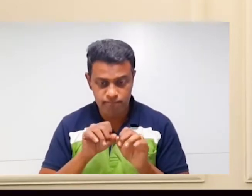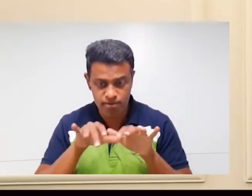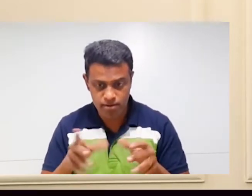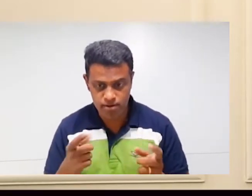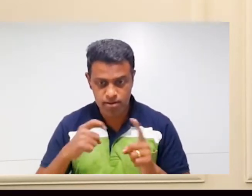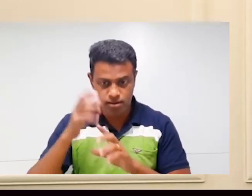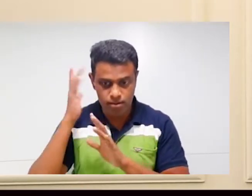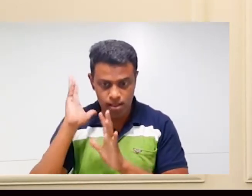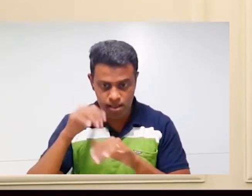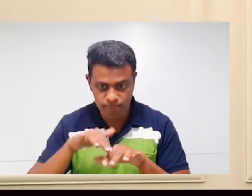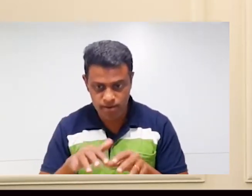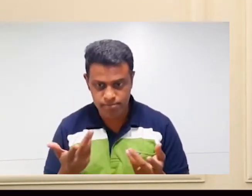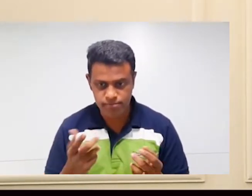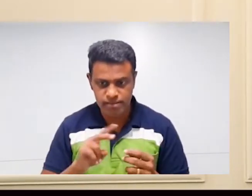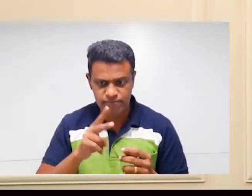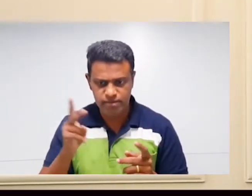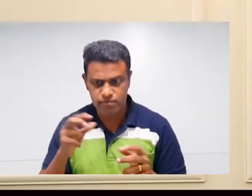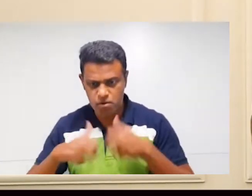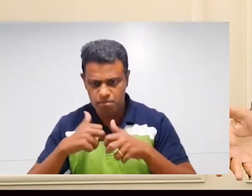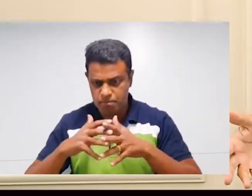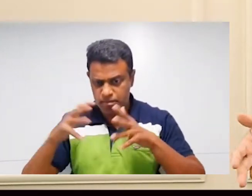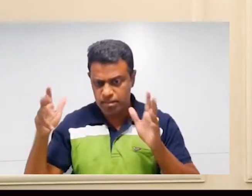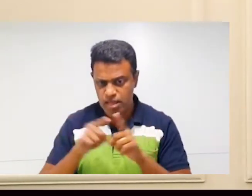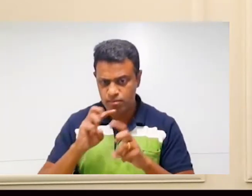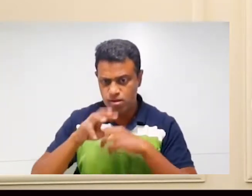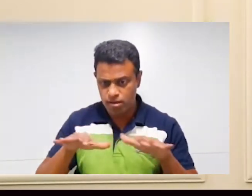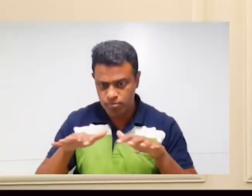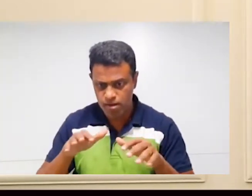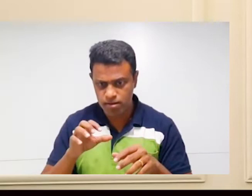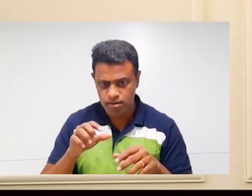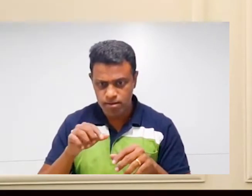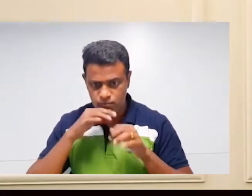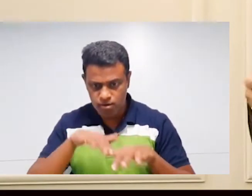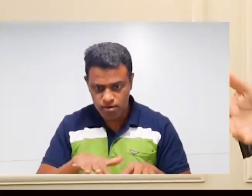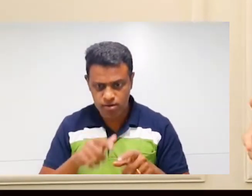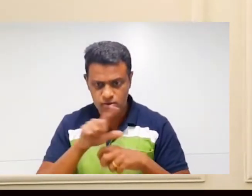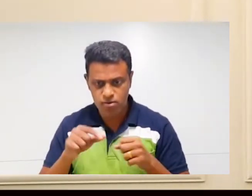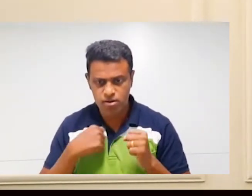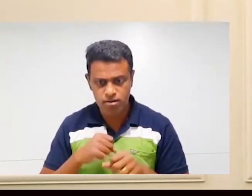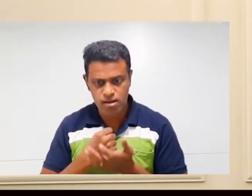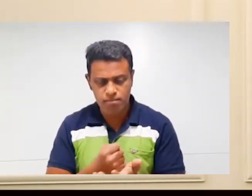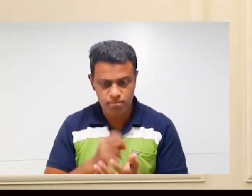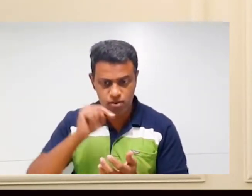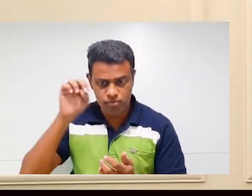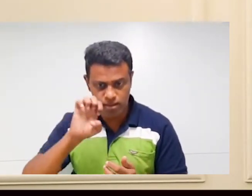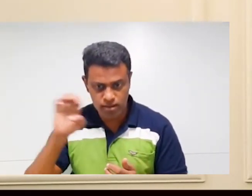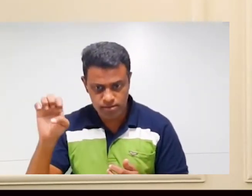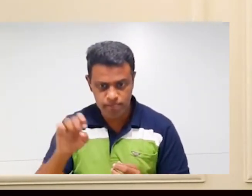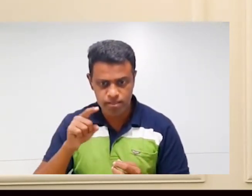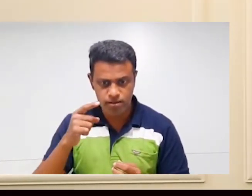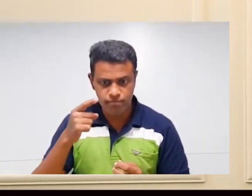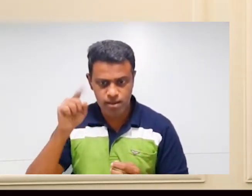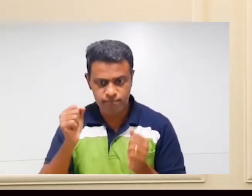than a year, I think you paid that. Everybody appreciated that, be it Bombay floods or Kerala floods or Uttarakhand or any kind of natural catastrophe or the earthquakes